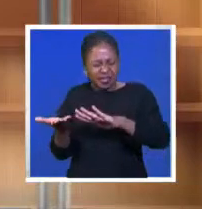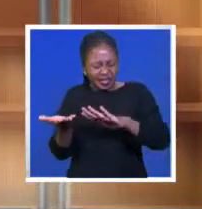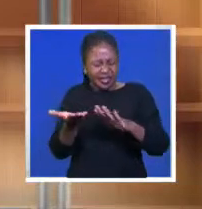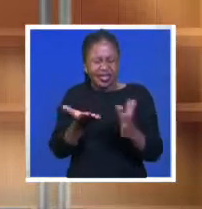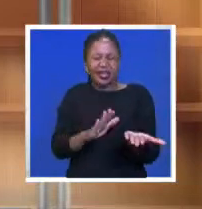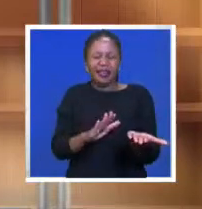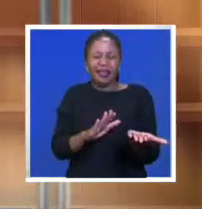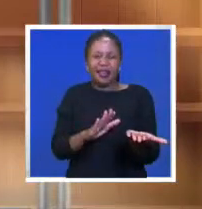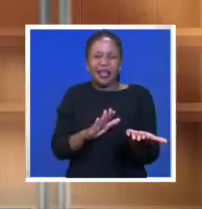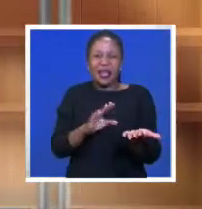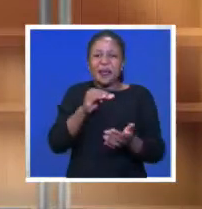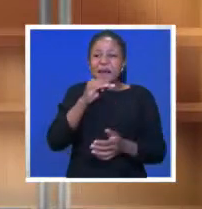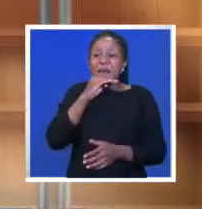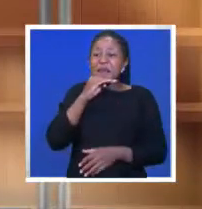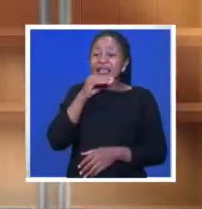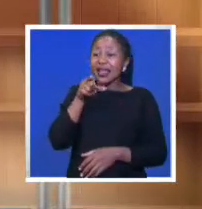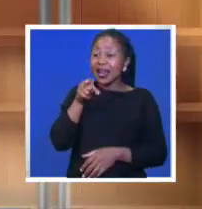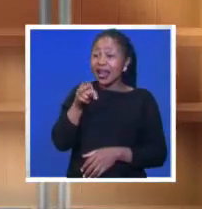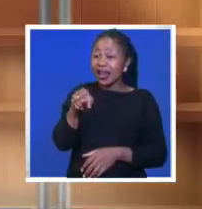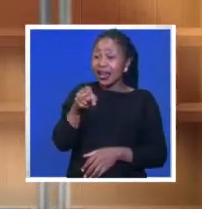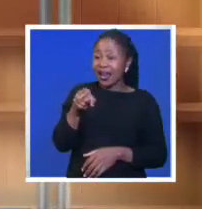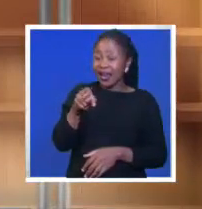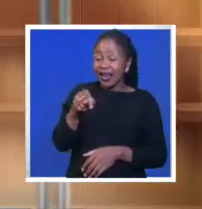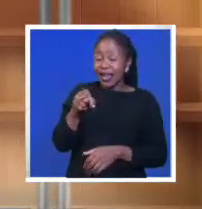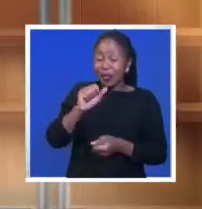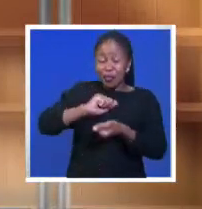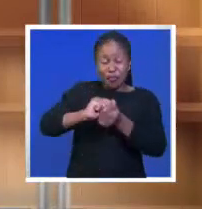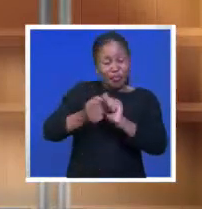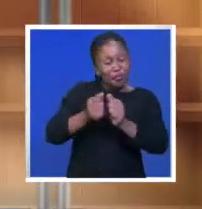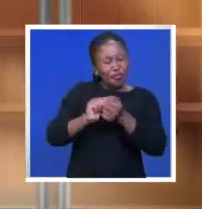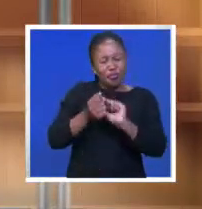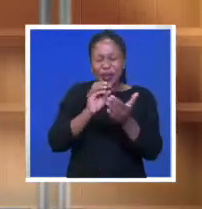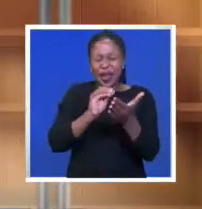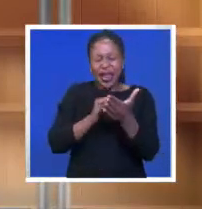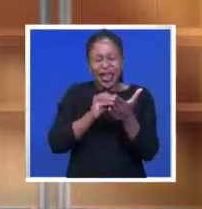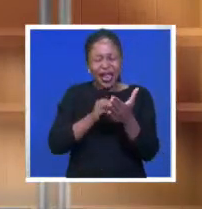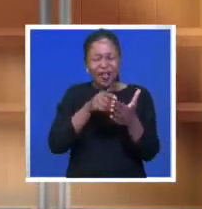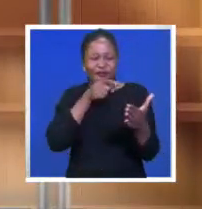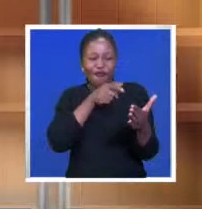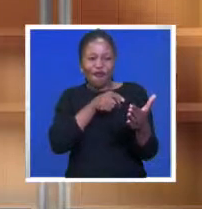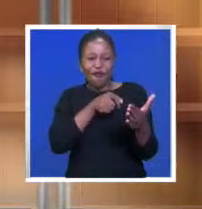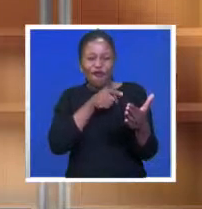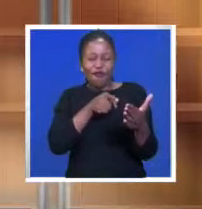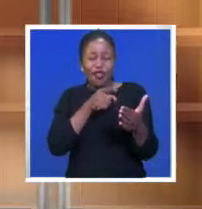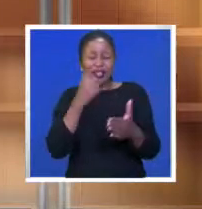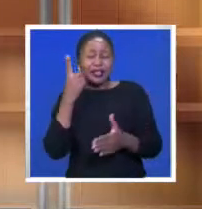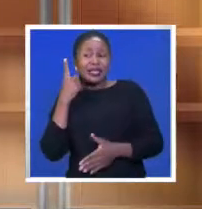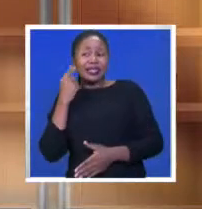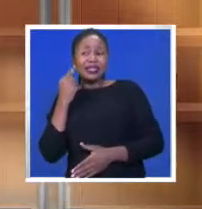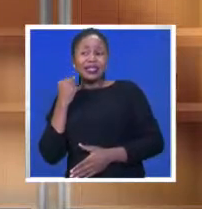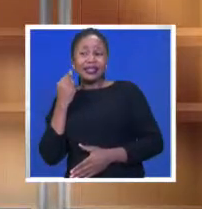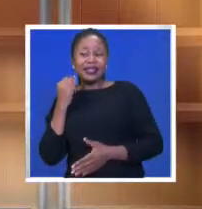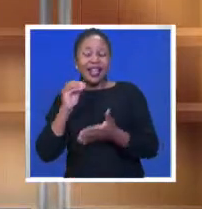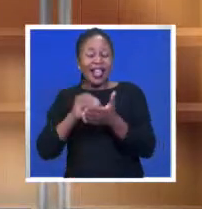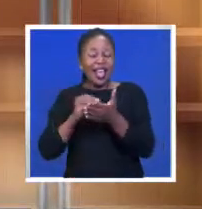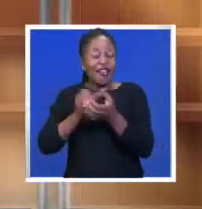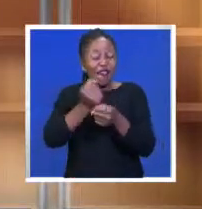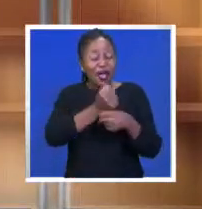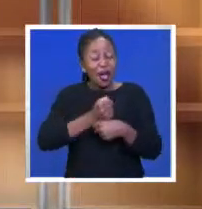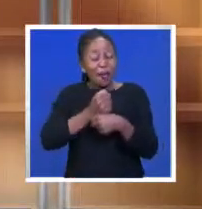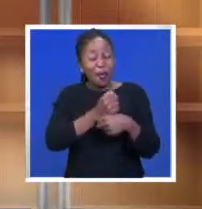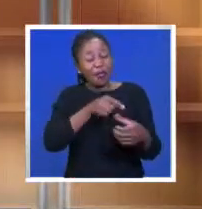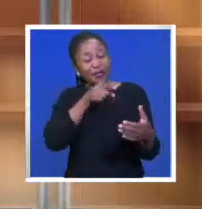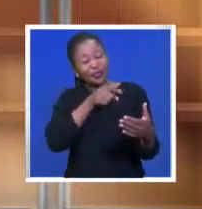in the story now. Suspense is created, my dear Lena, as we now want to know what is it about this particular